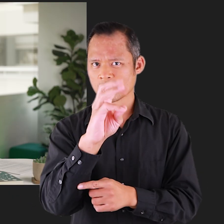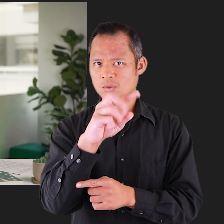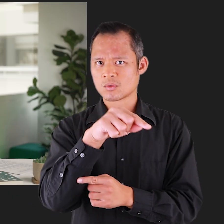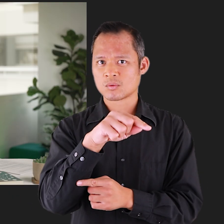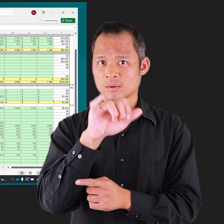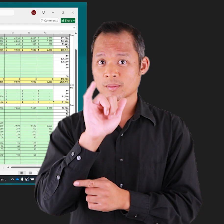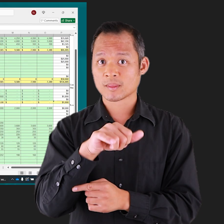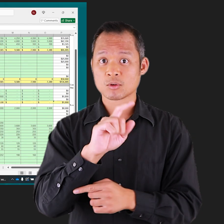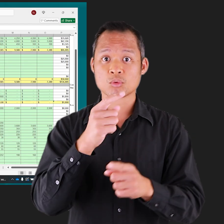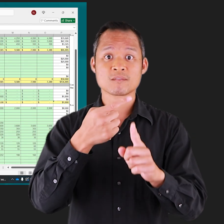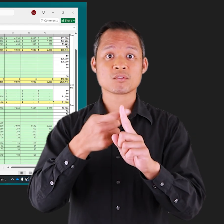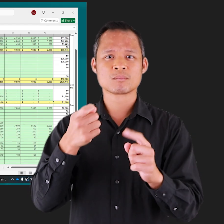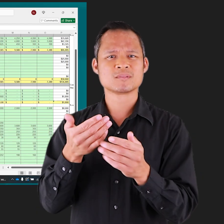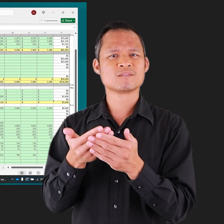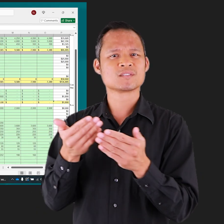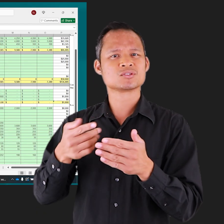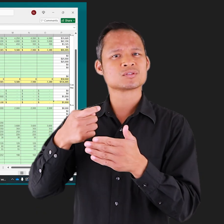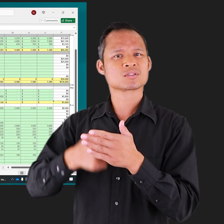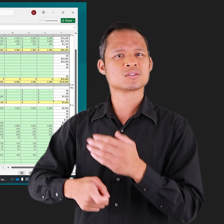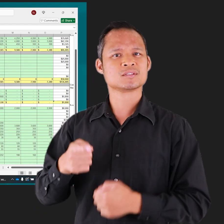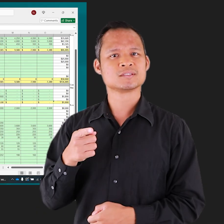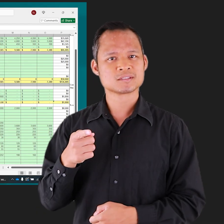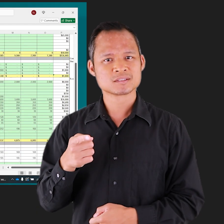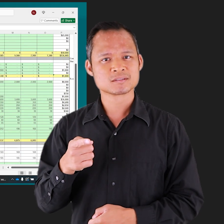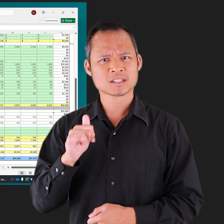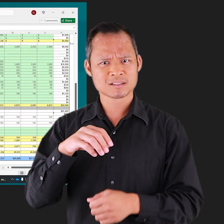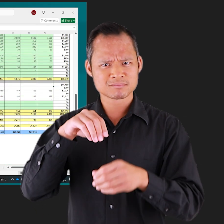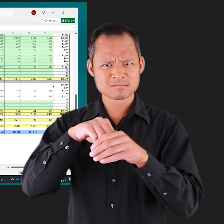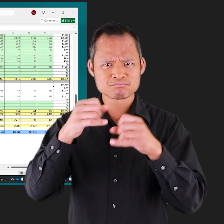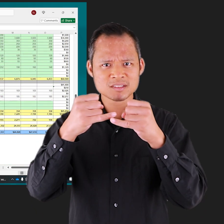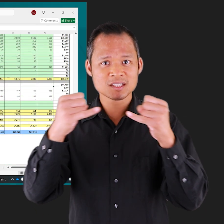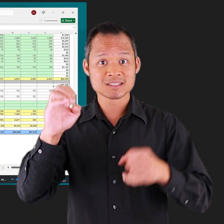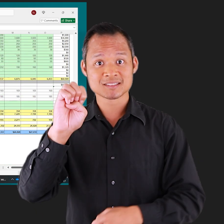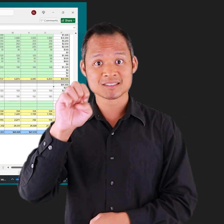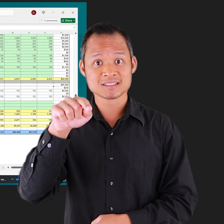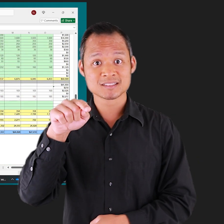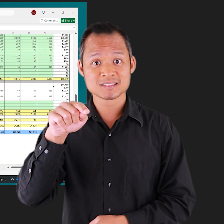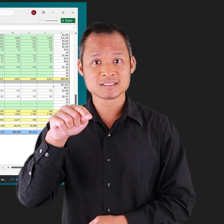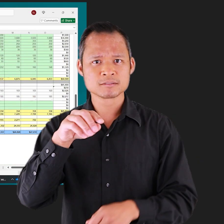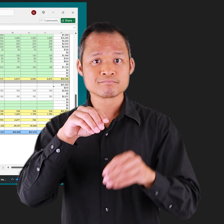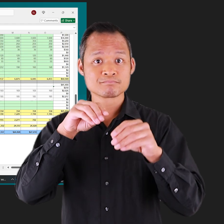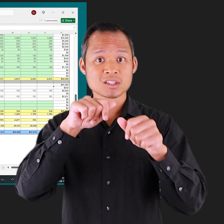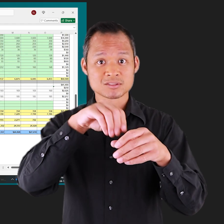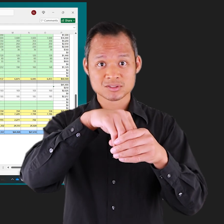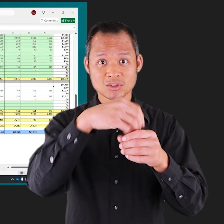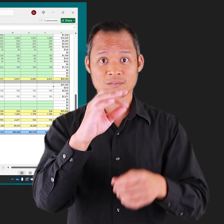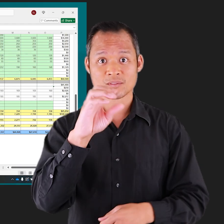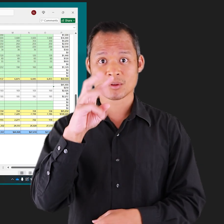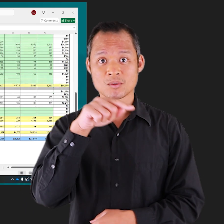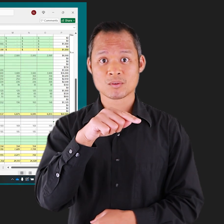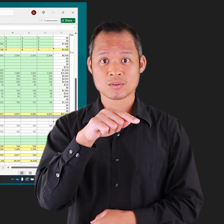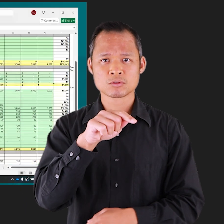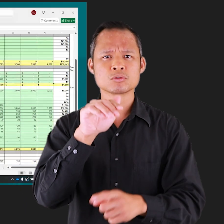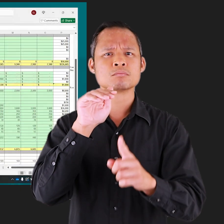outflow. Your cash flow outflow starts from inventory costs and ends at line E, total cash